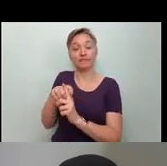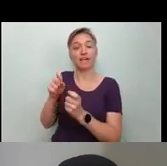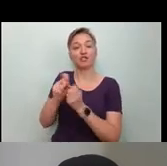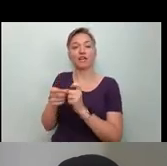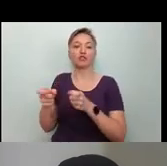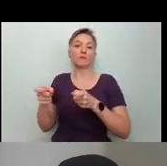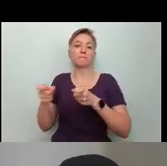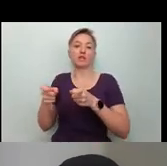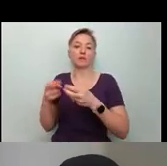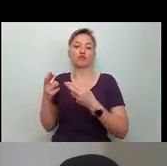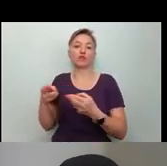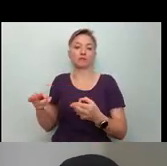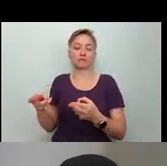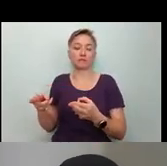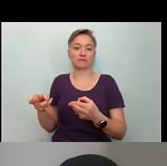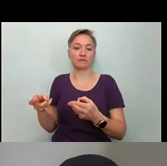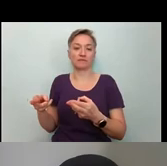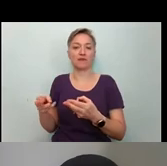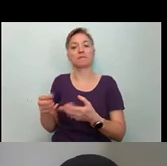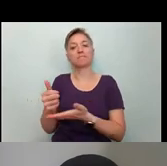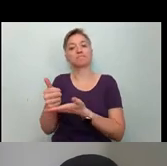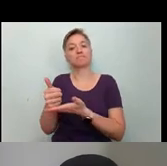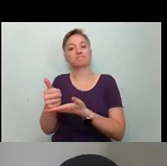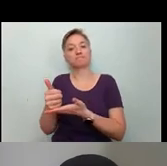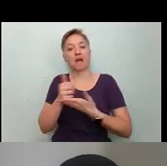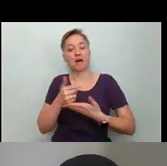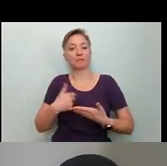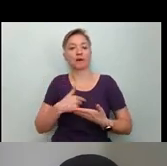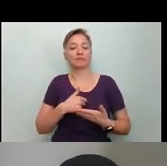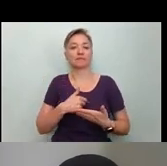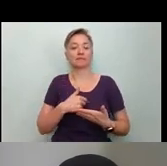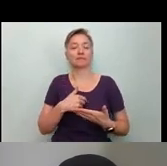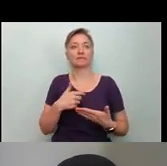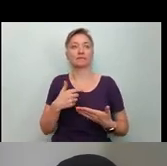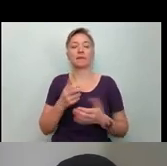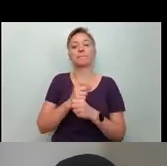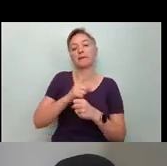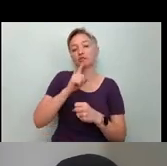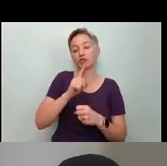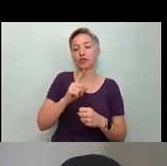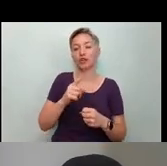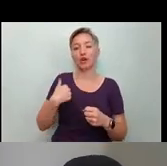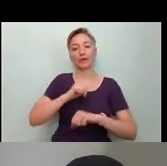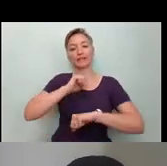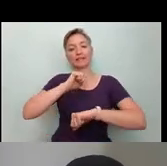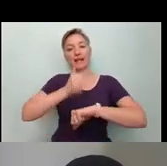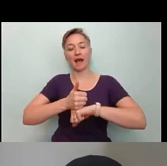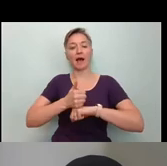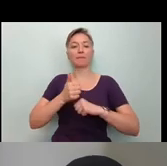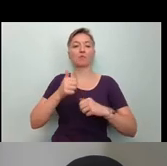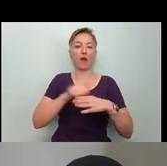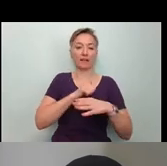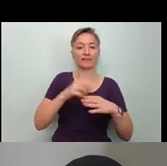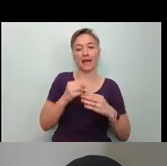change management resources to make sure that we do have change practices and procedures in place, because we know